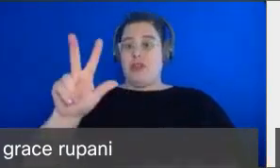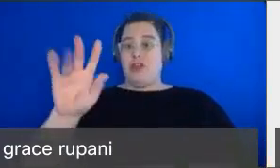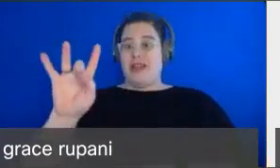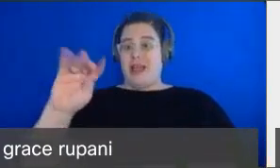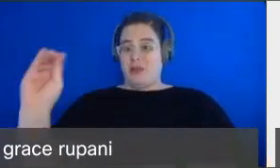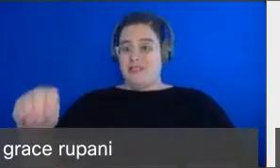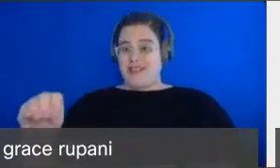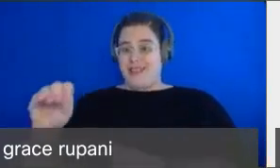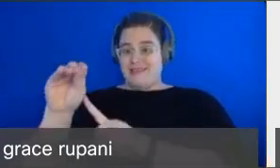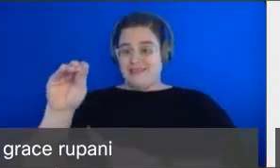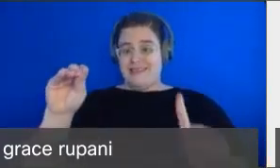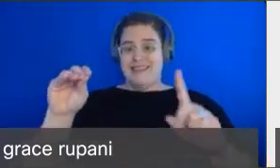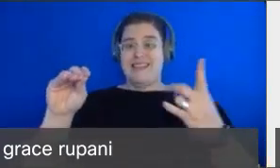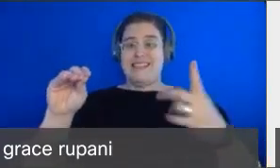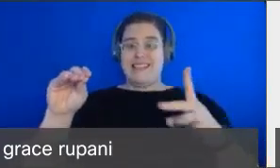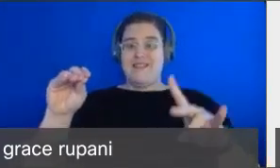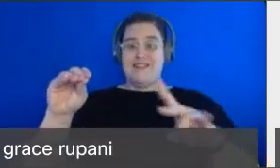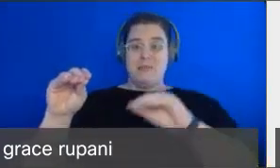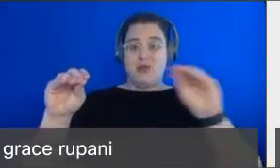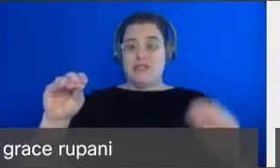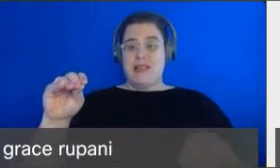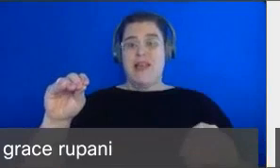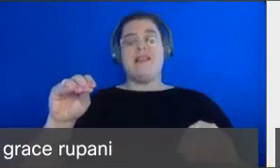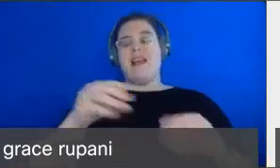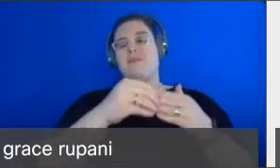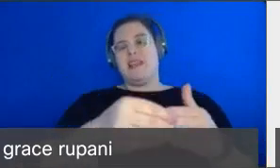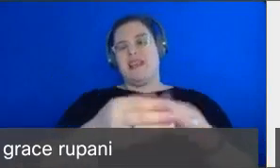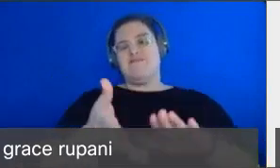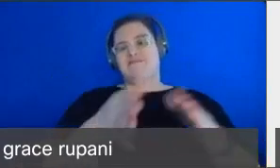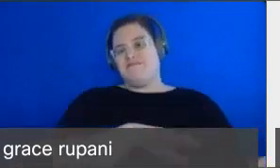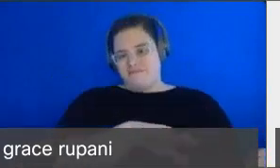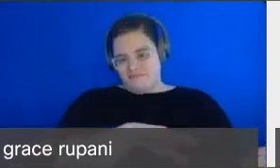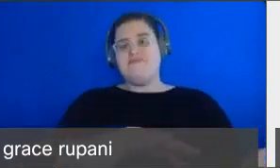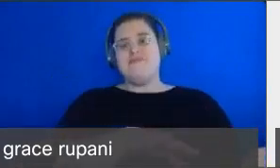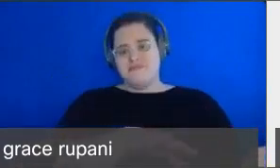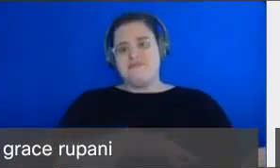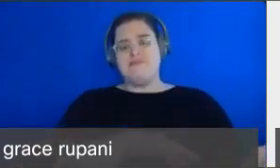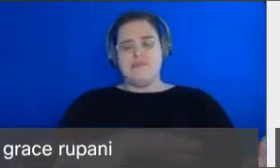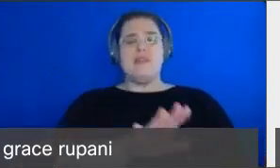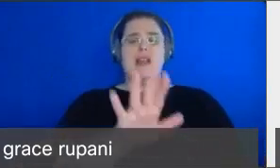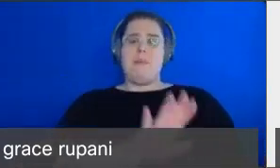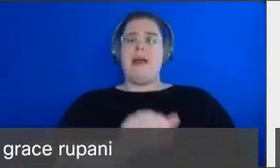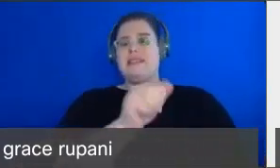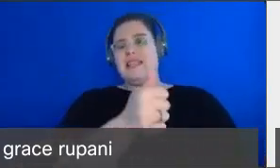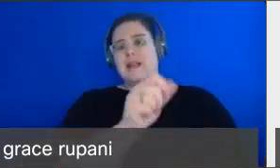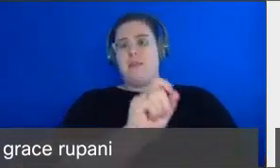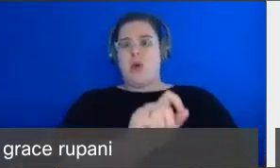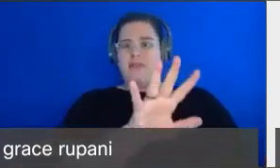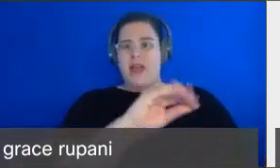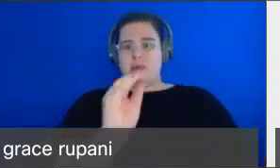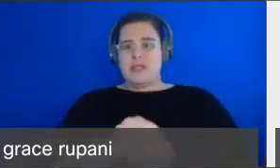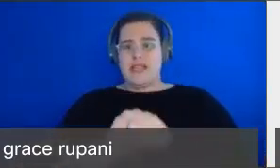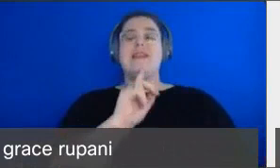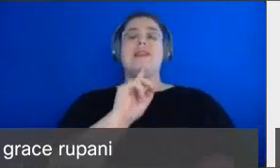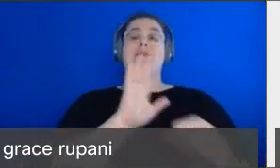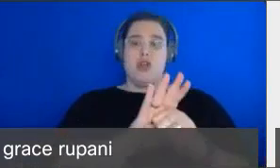17% have subsequently died. There have been 10.5% of those where that death has been confirmed as COVID